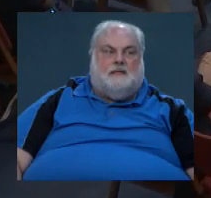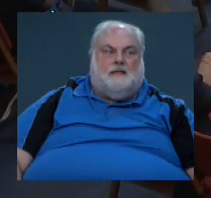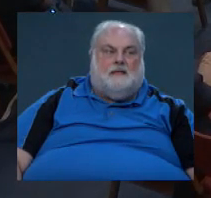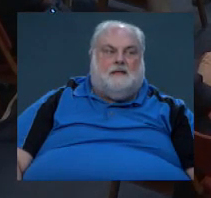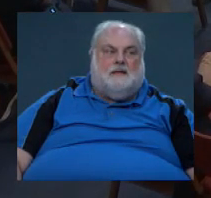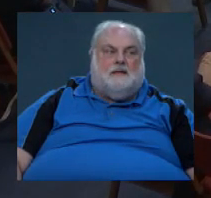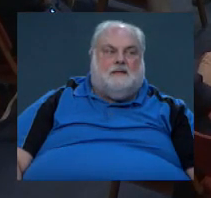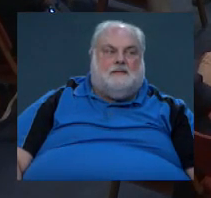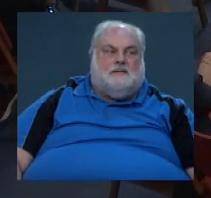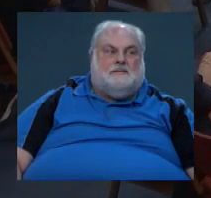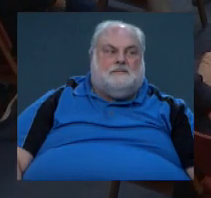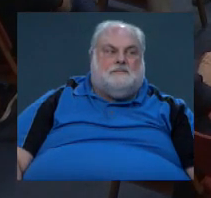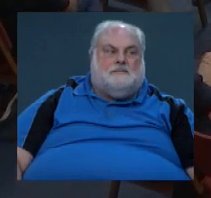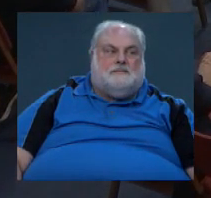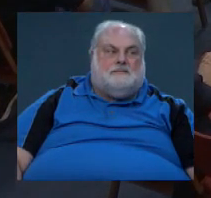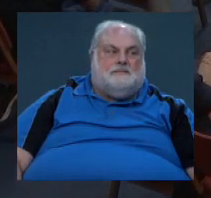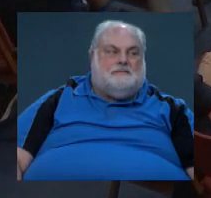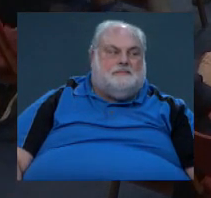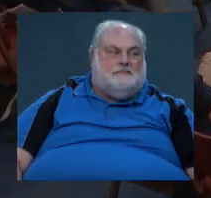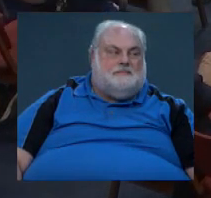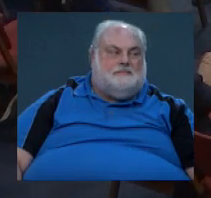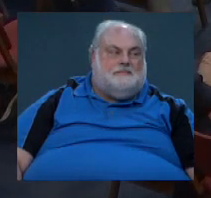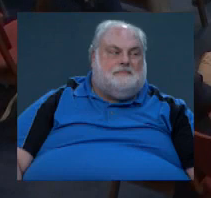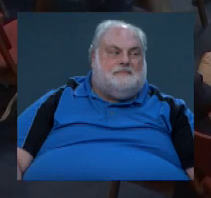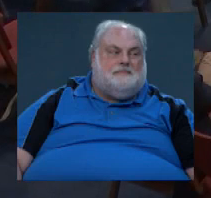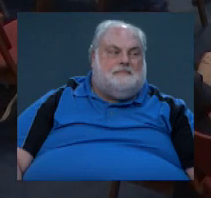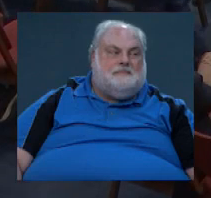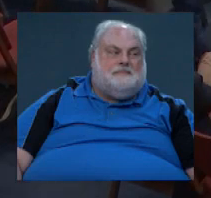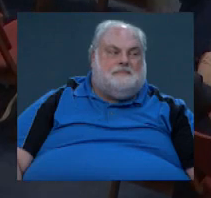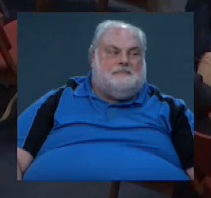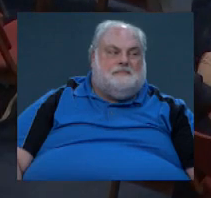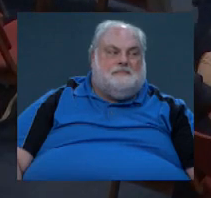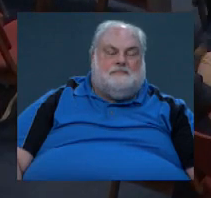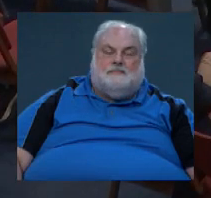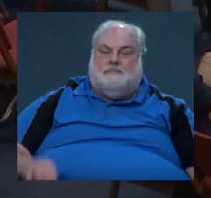You care to address some of those, Mr. Phillips?